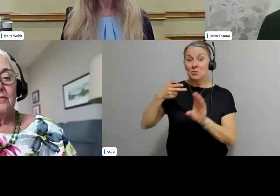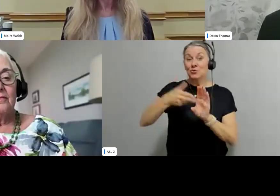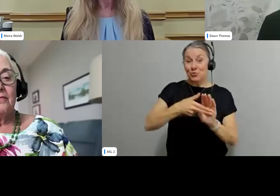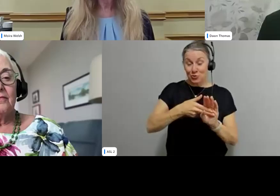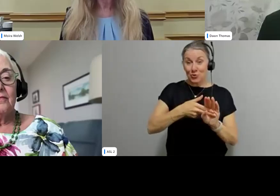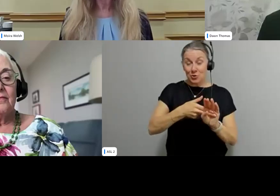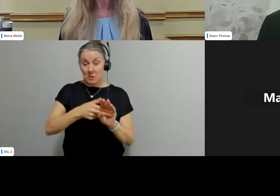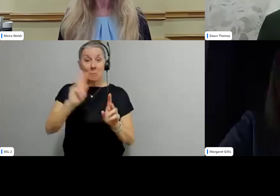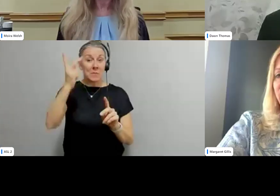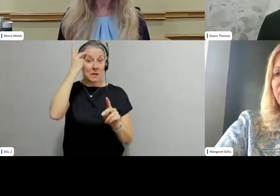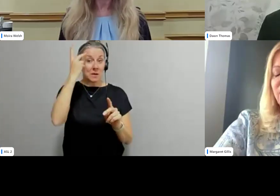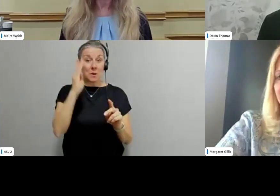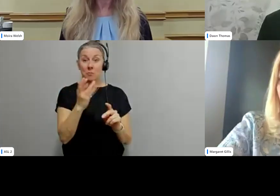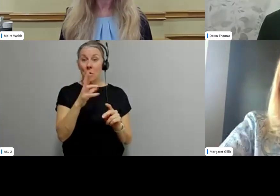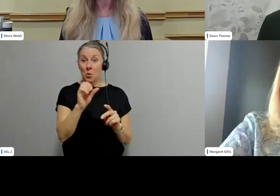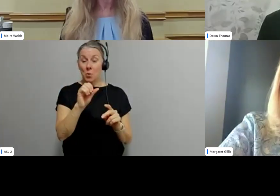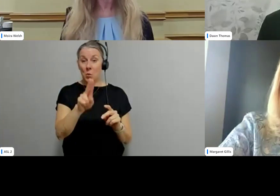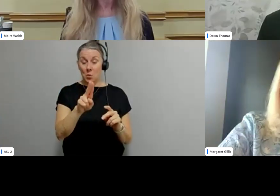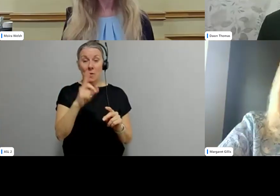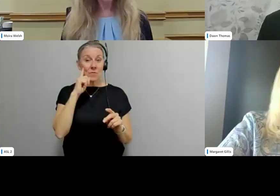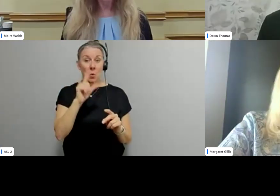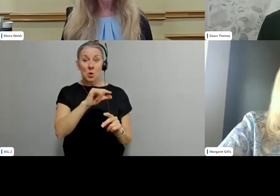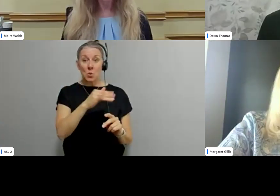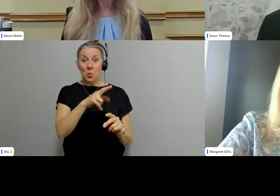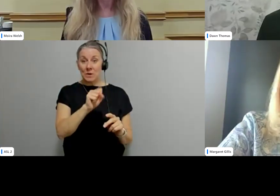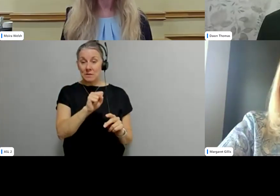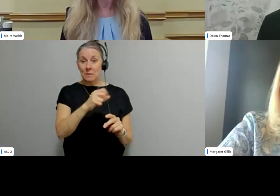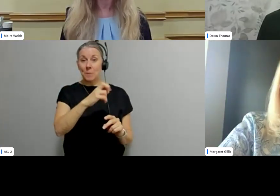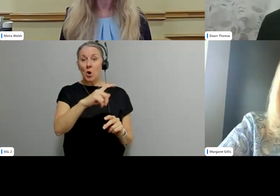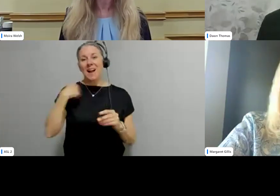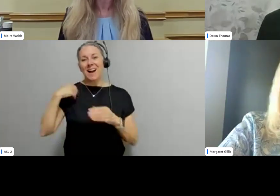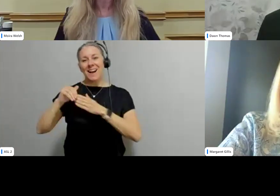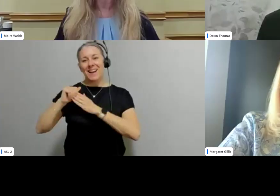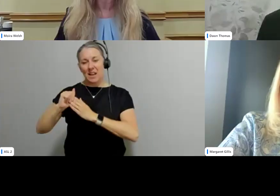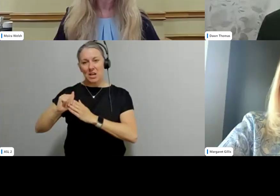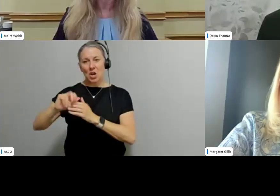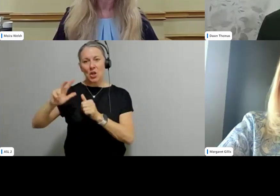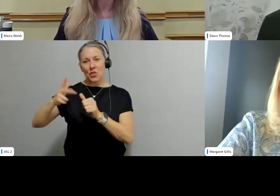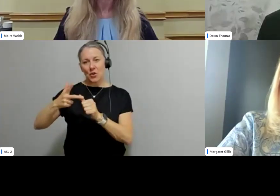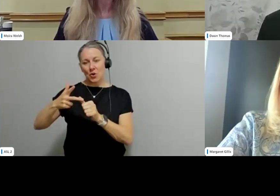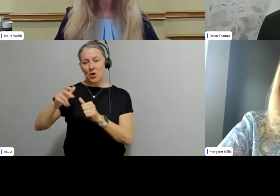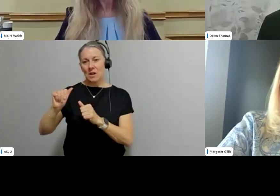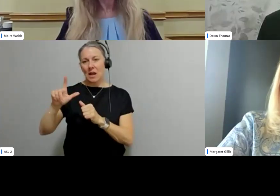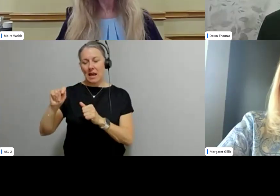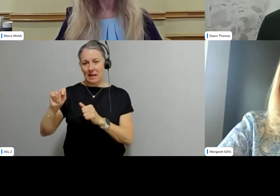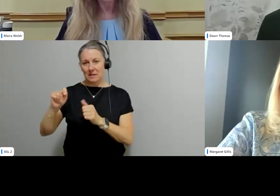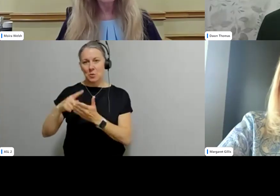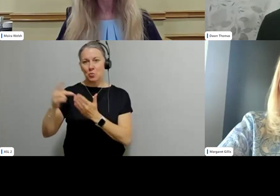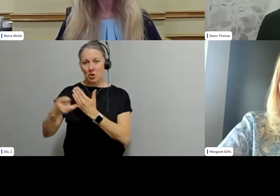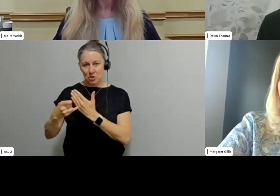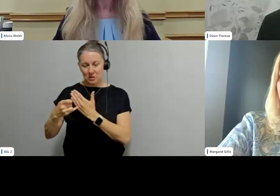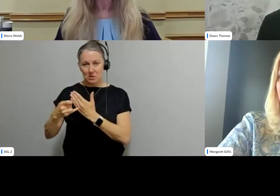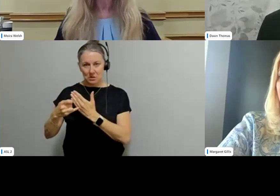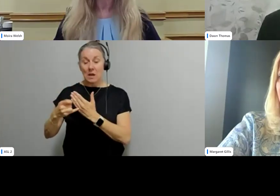Park, I led what we call the Third Act Project at the Toronto Star, and that was created by our publisher, Jordan